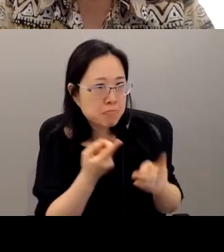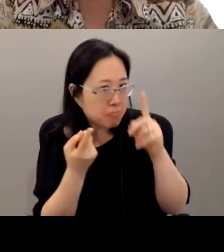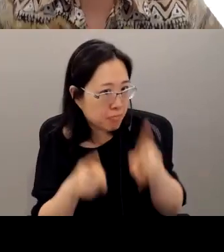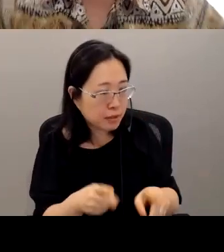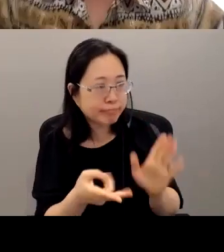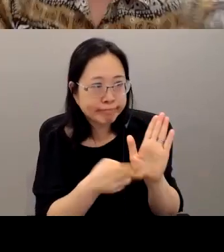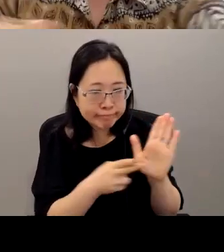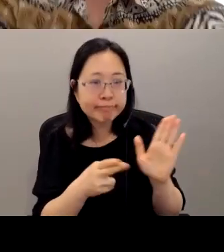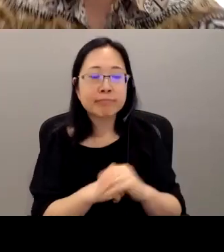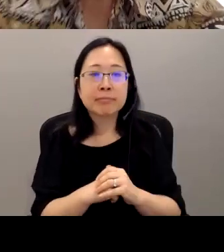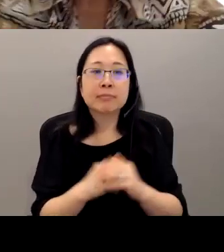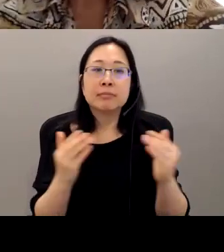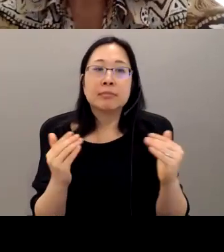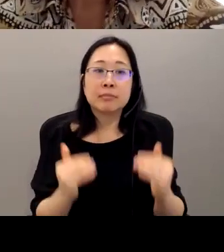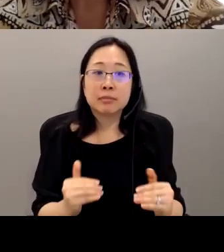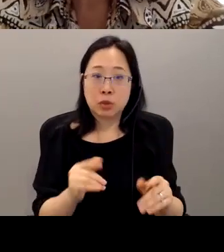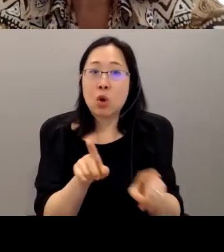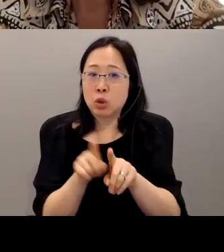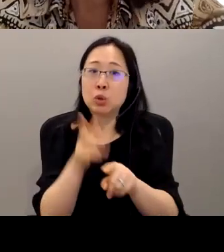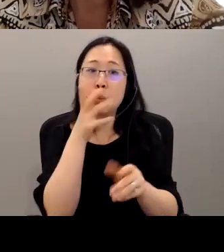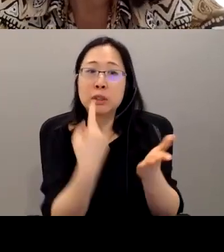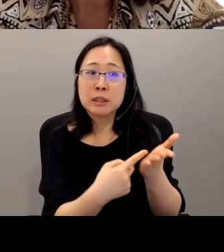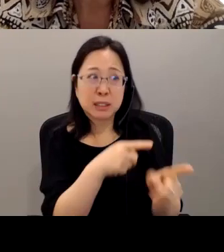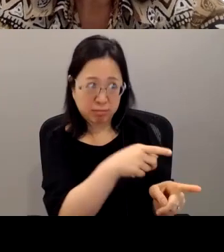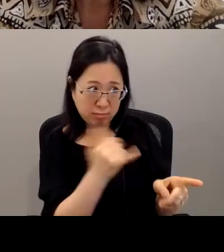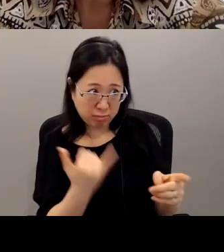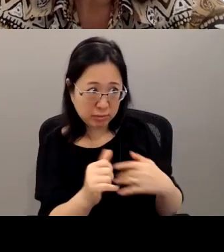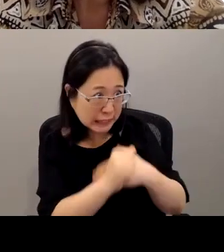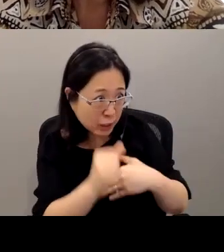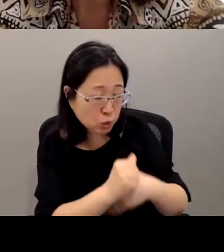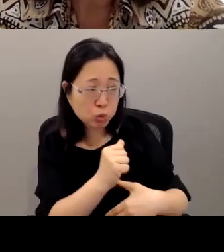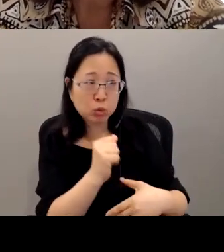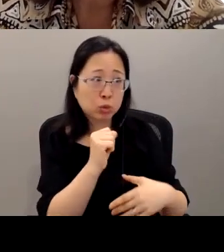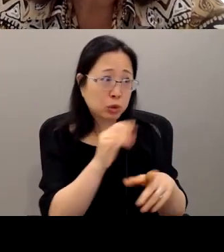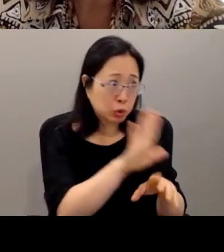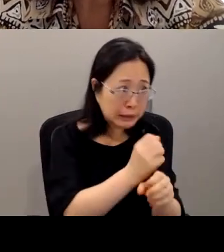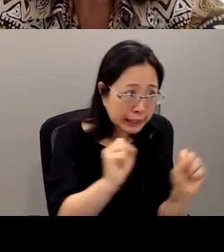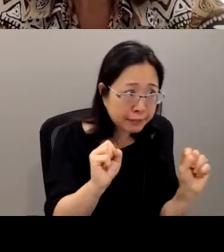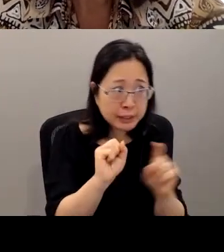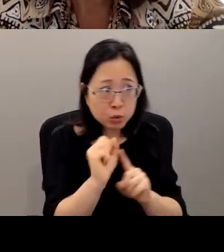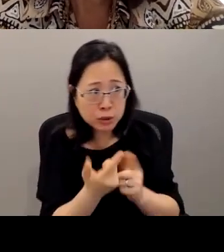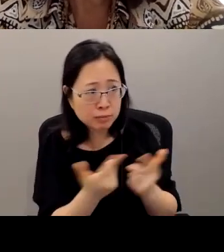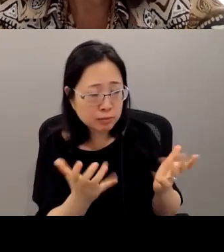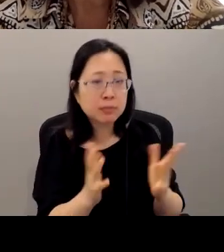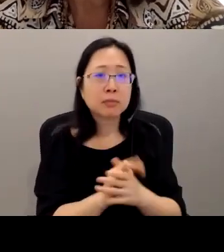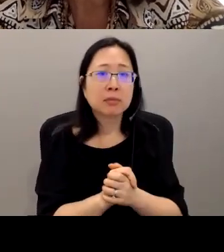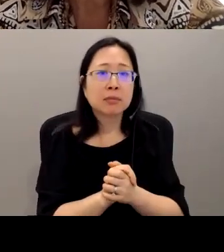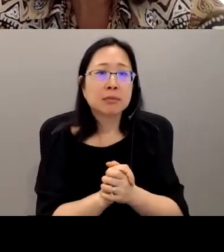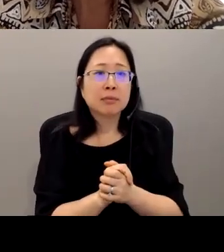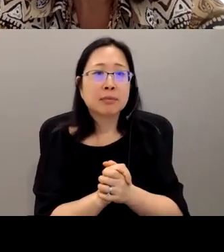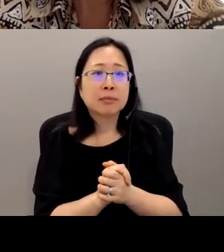immediate danger, talk about the safety plan, and it's important that this is shared